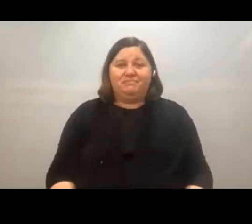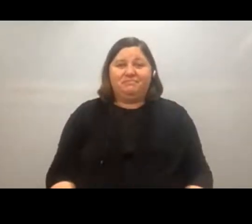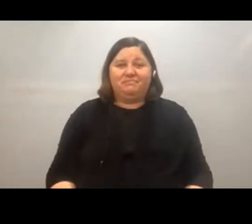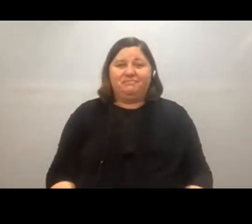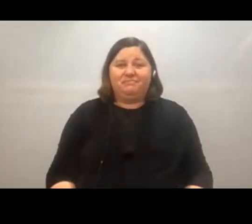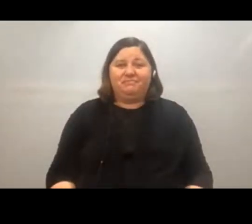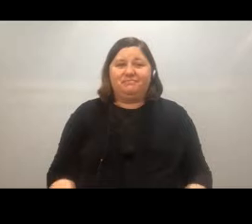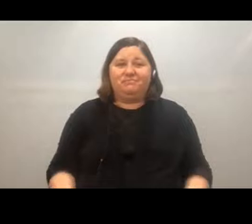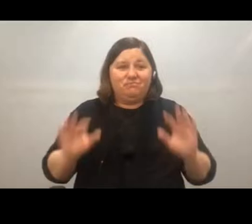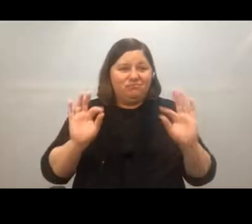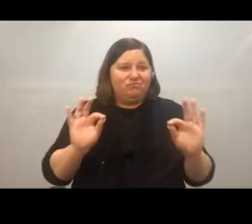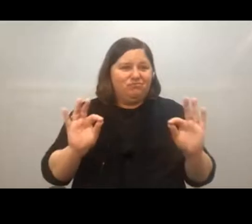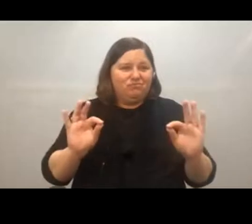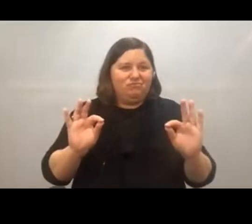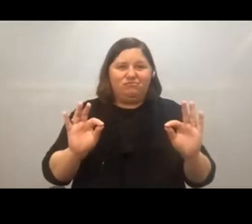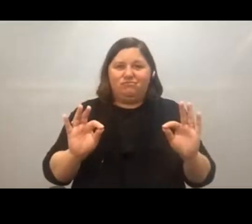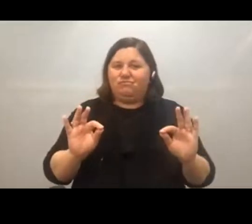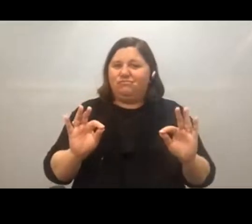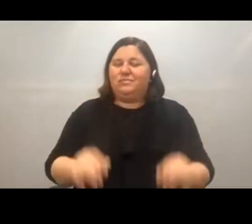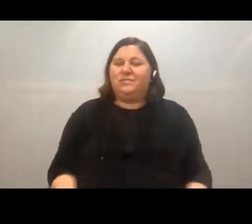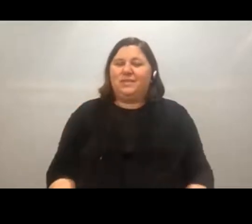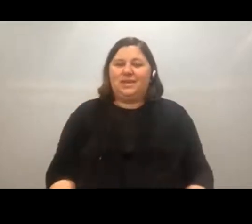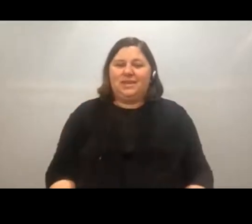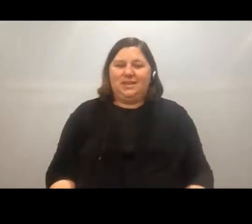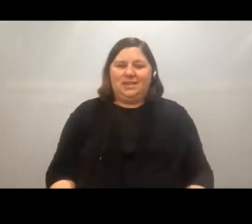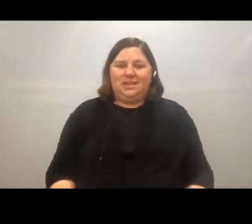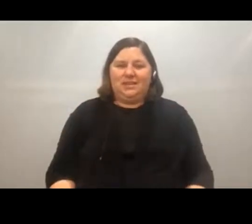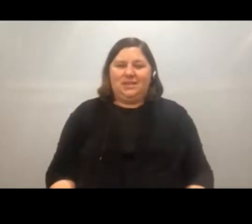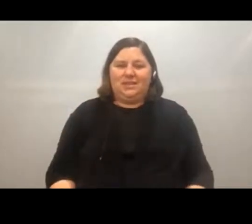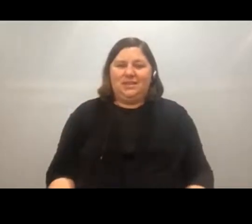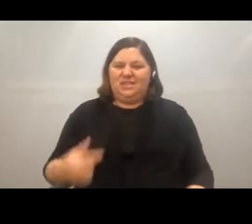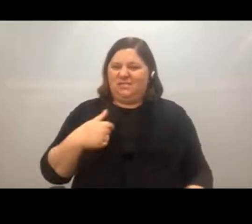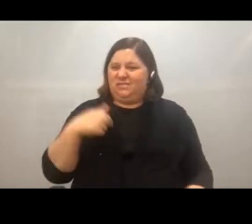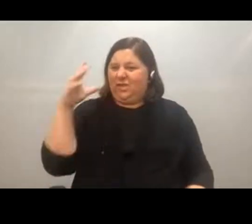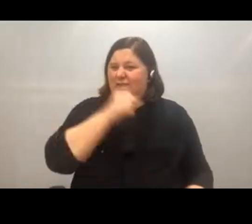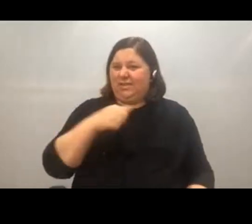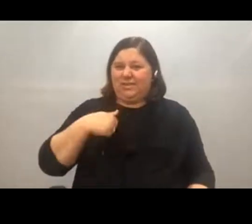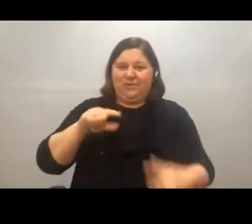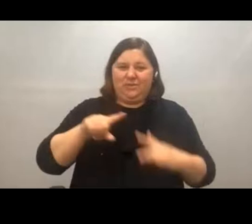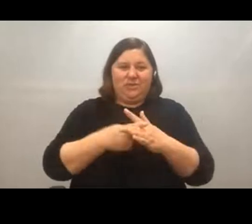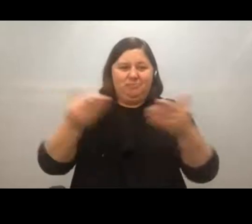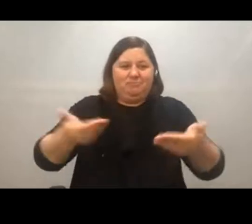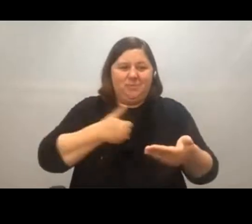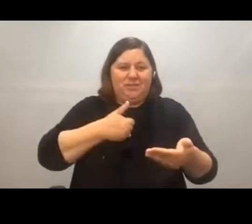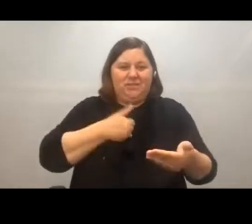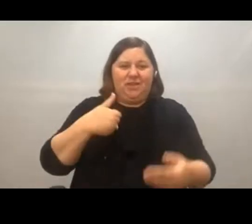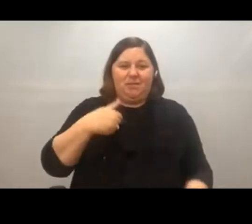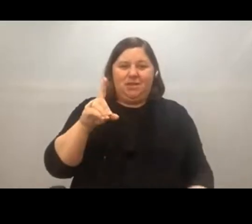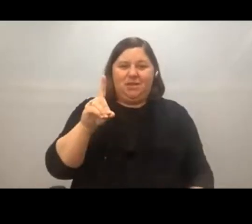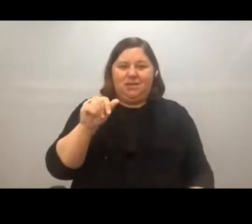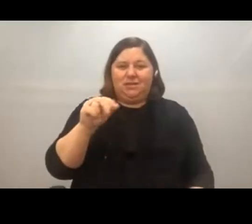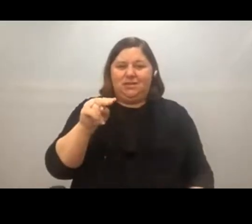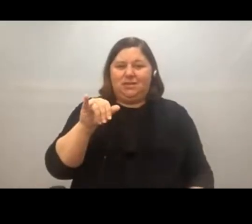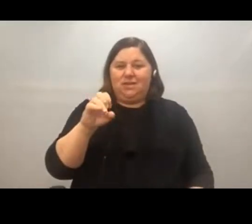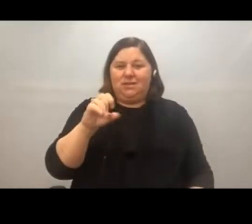oh awesome looks like we bubbled out um so i guess i'll just start my name is danielle danielle davis i'm with